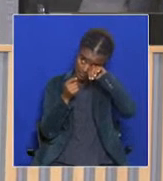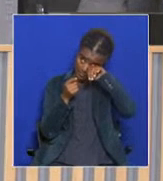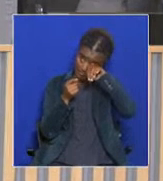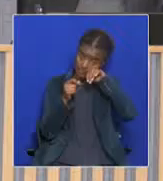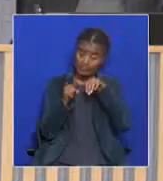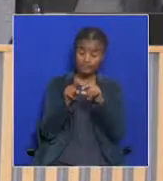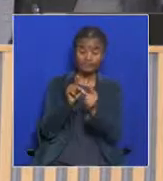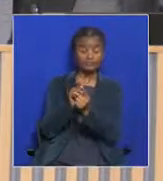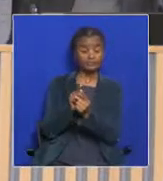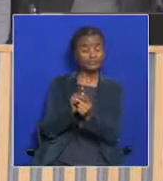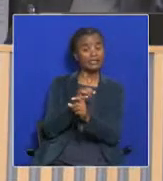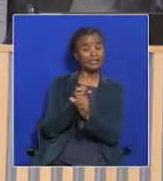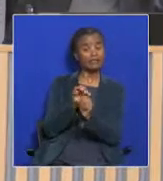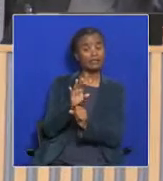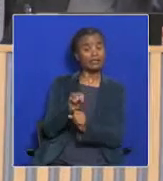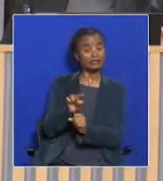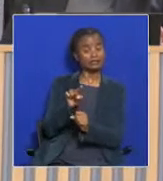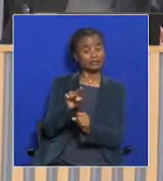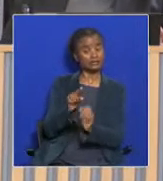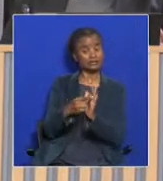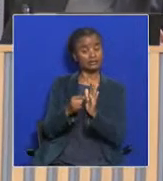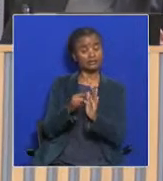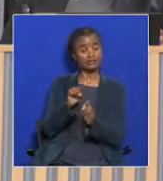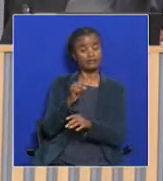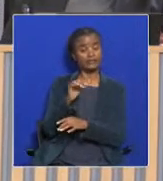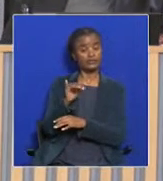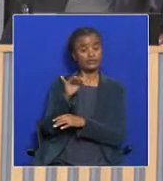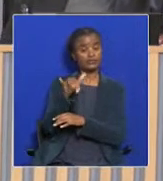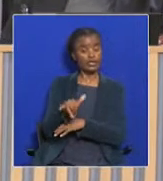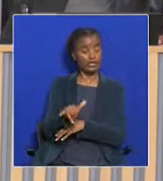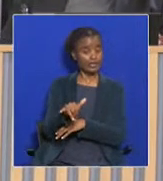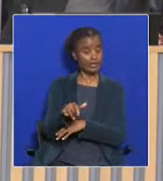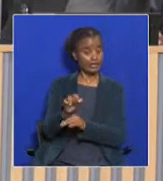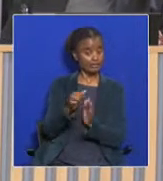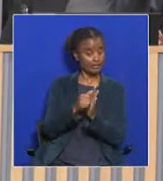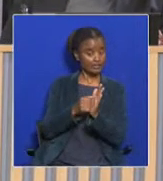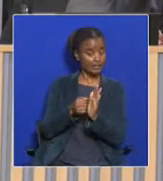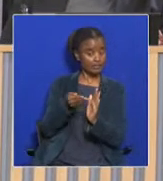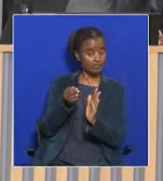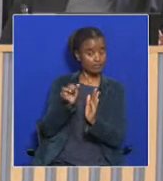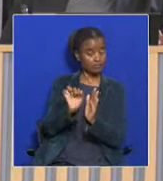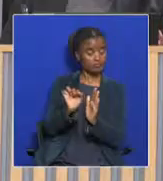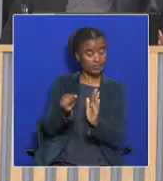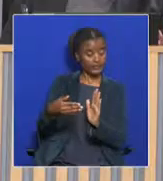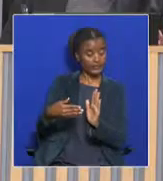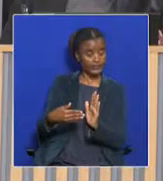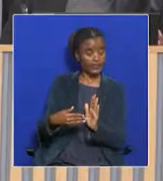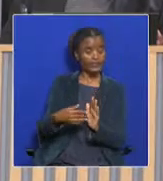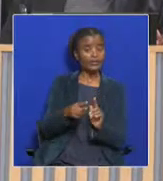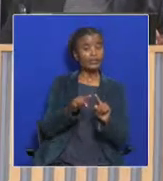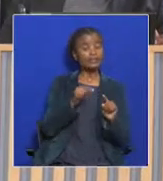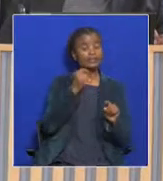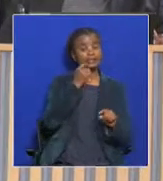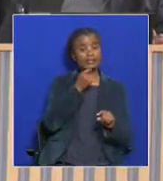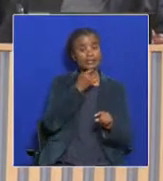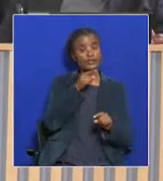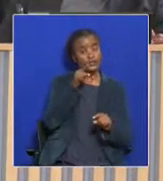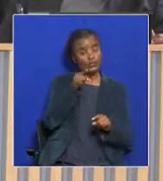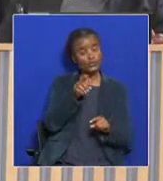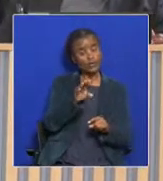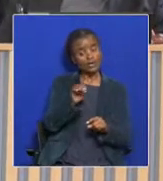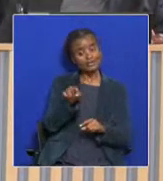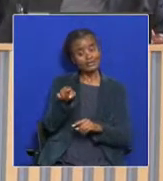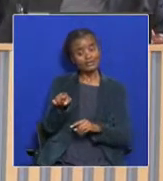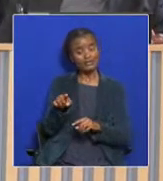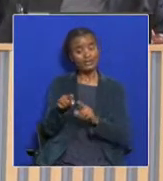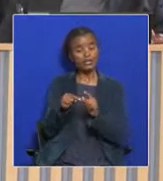it's not in her statement? With that, should we infer that you, in fact, asked her about the 1st of July?